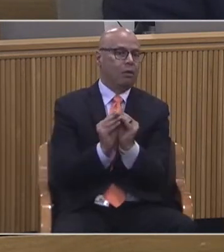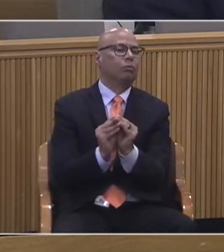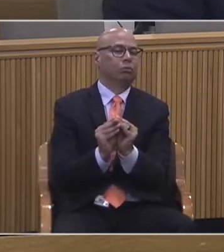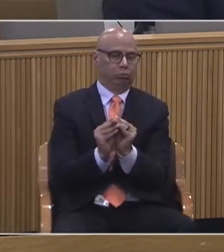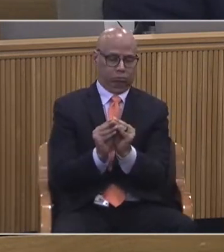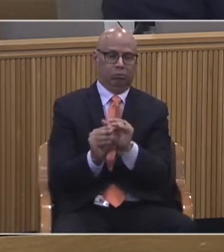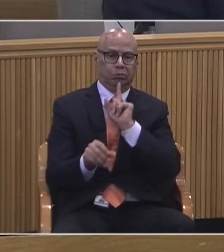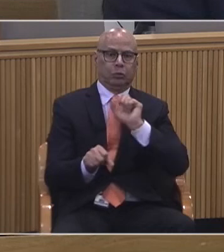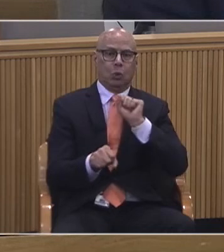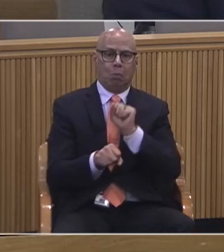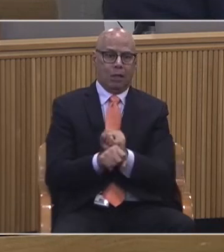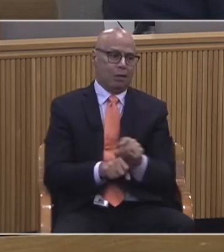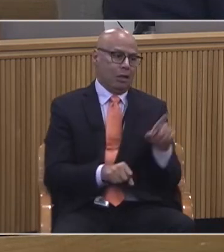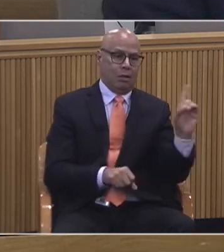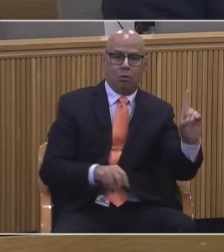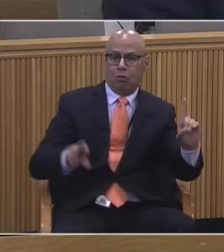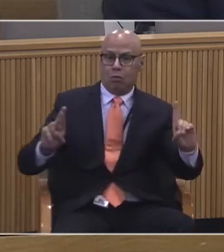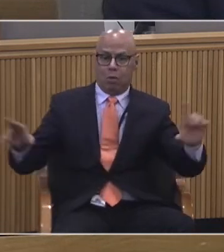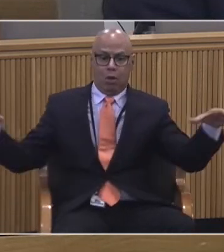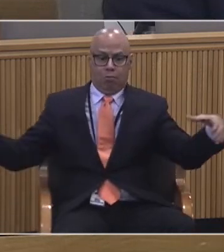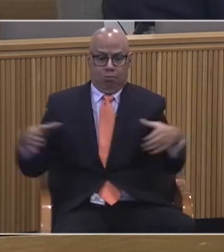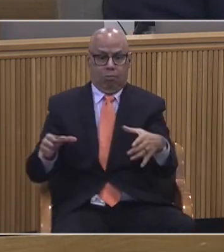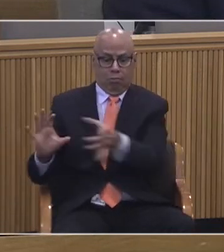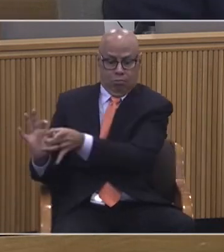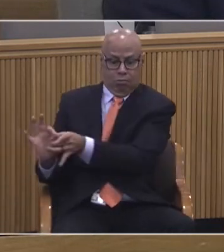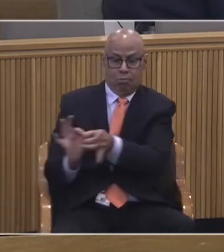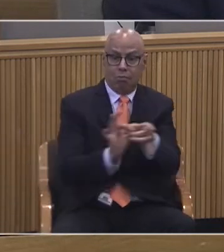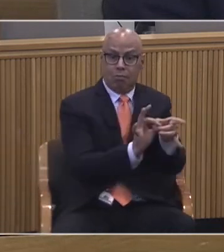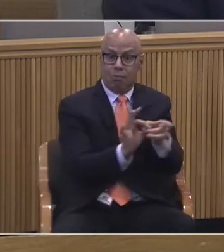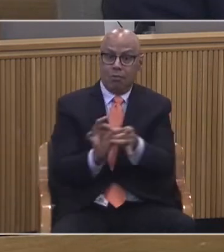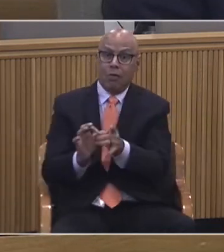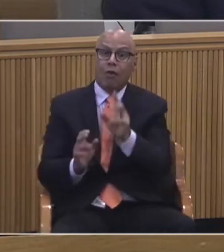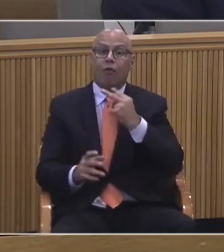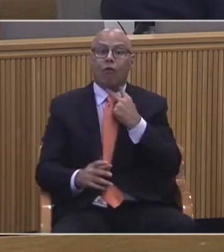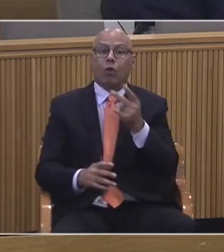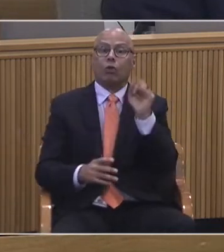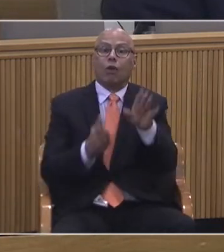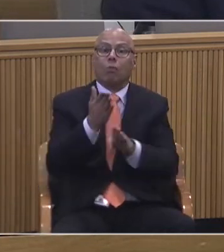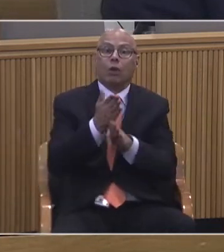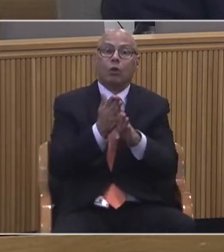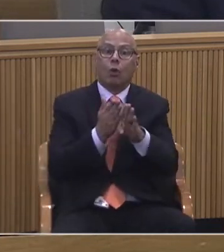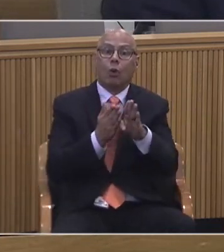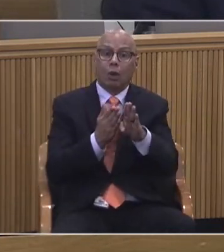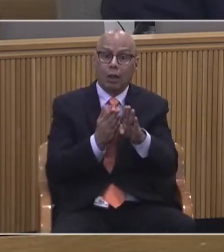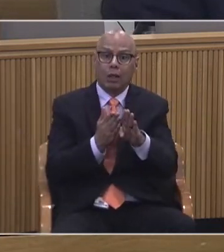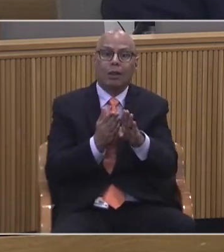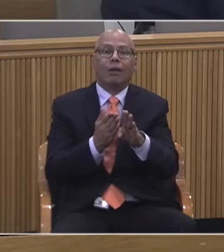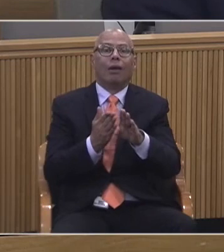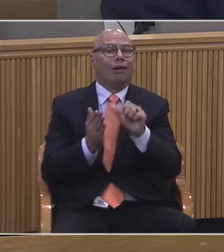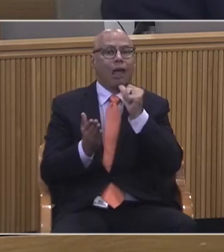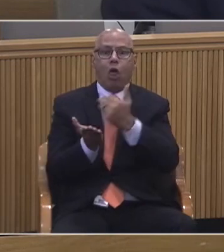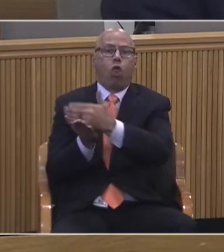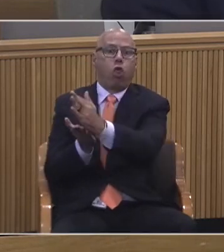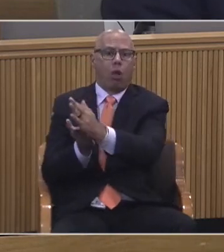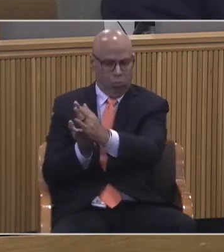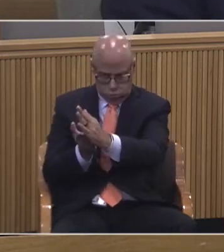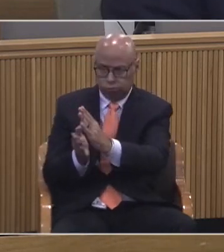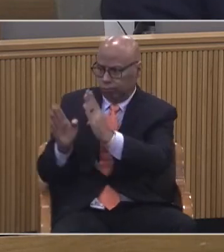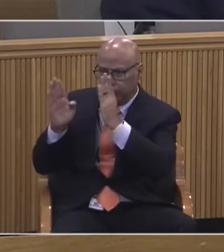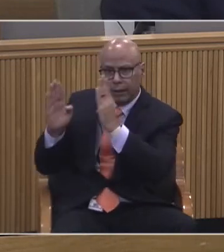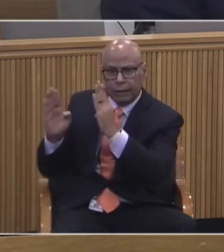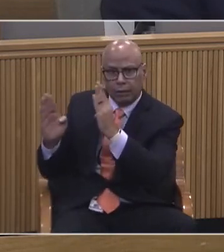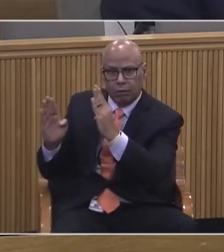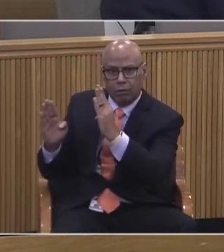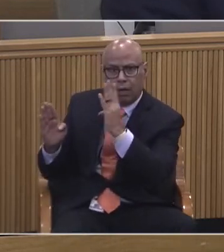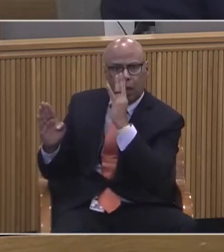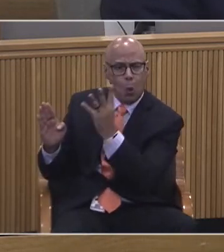of true bipartisan collaboration, where the voice of the minority party is heard and not just pushed aside or ignored as it has